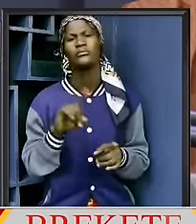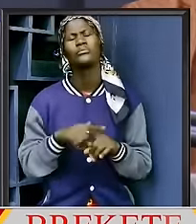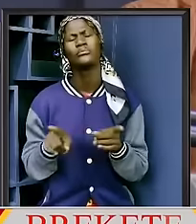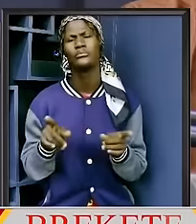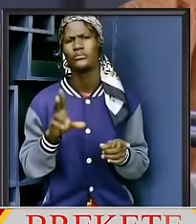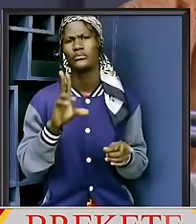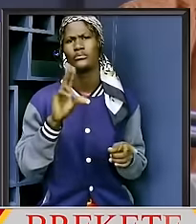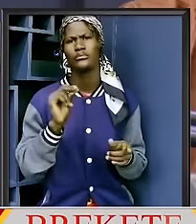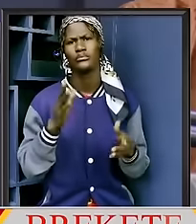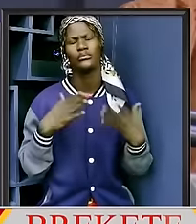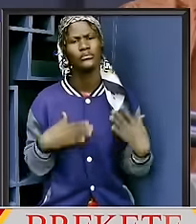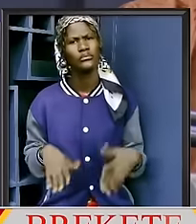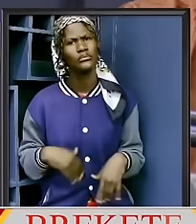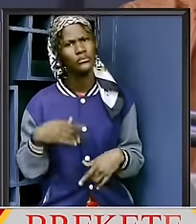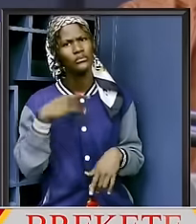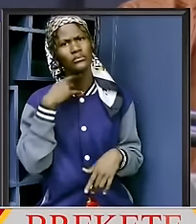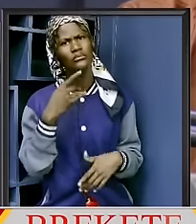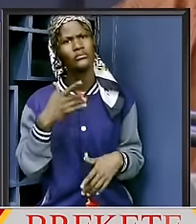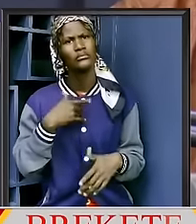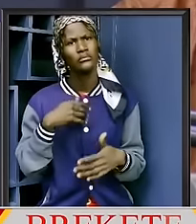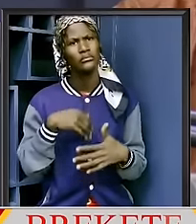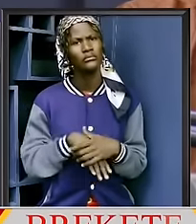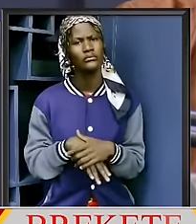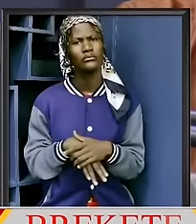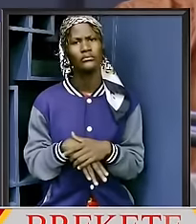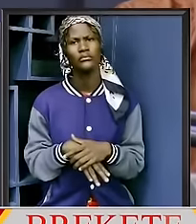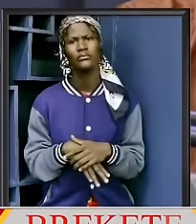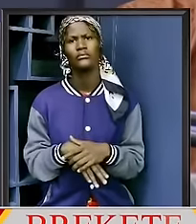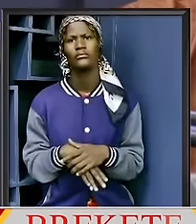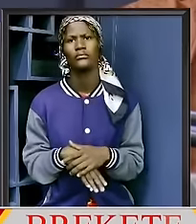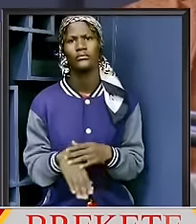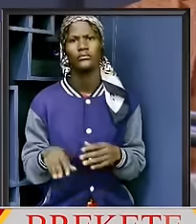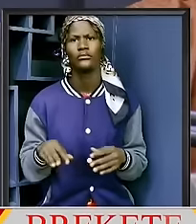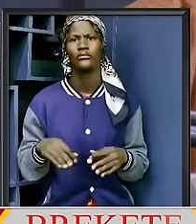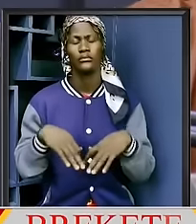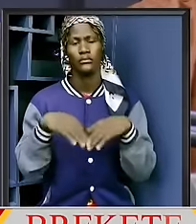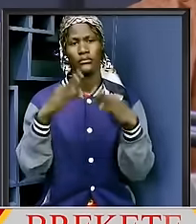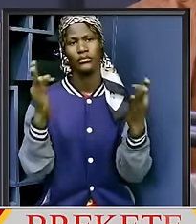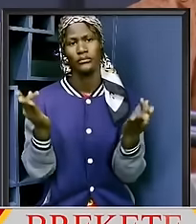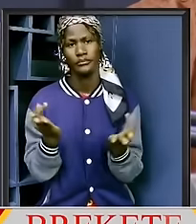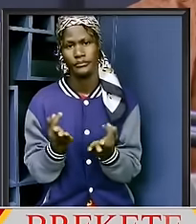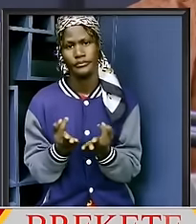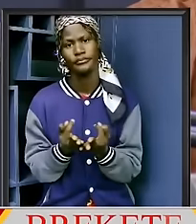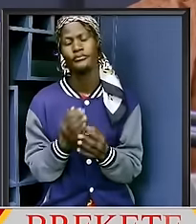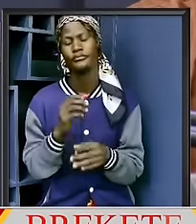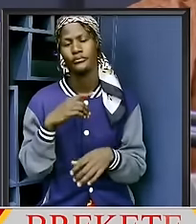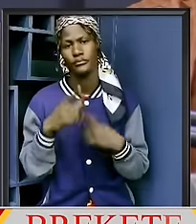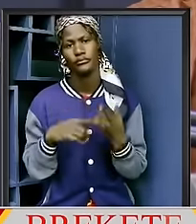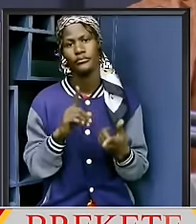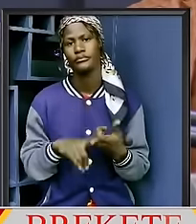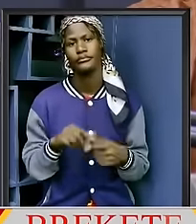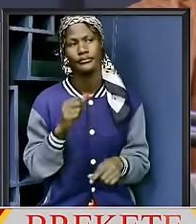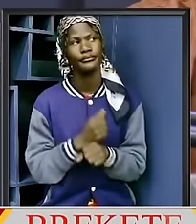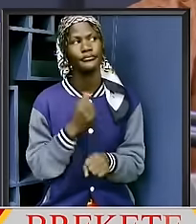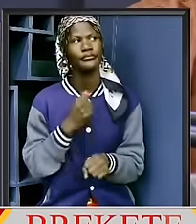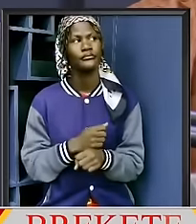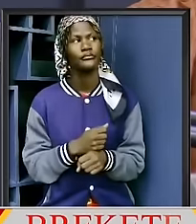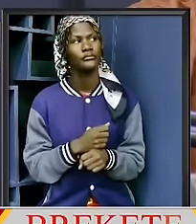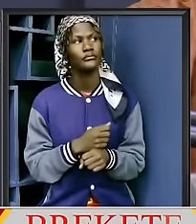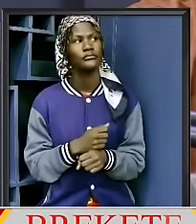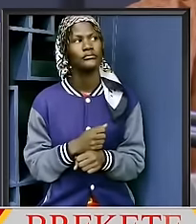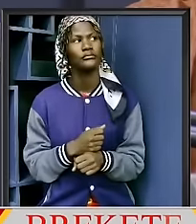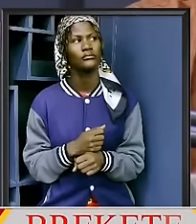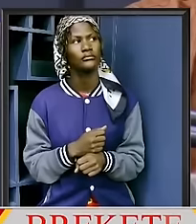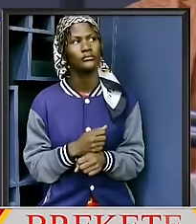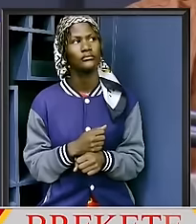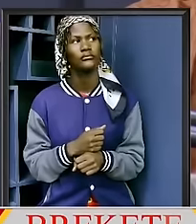told me in the office. And I left office now, nobody told me. And you still did go work? I was still going to work. So when I called my secretary,